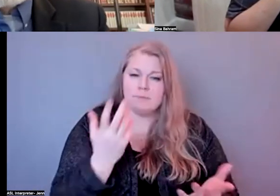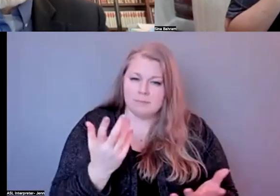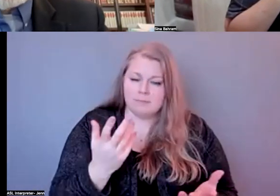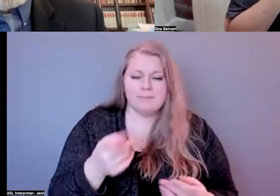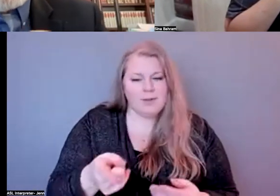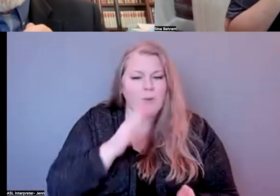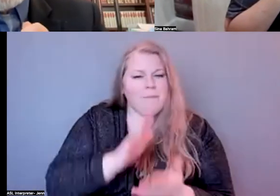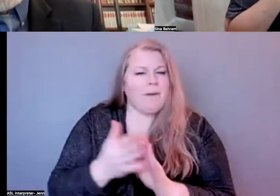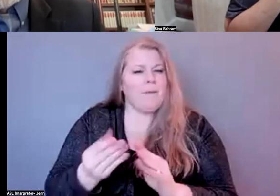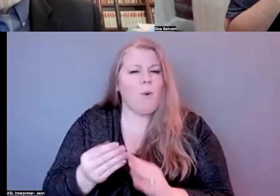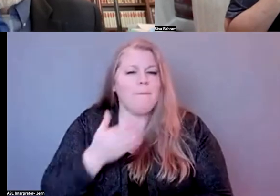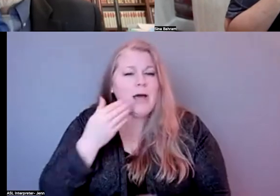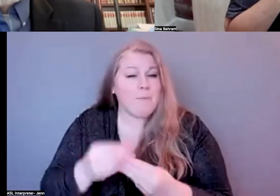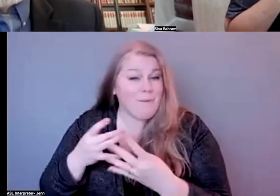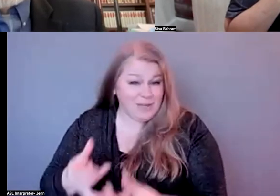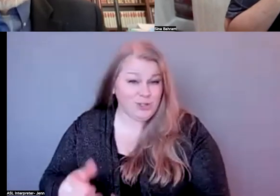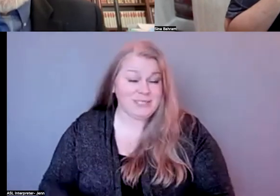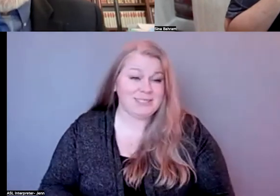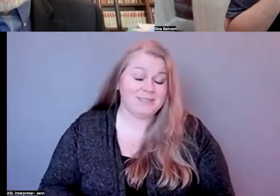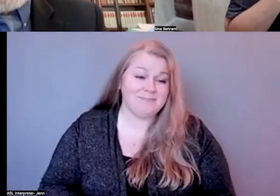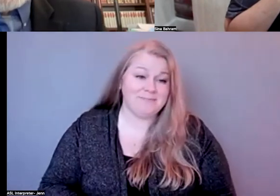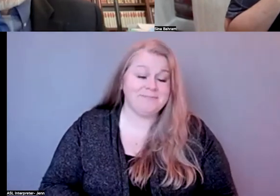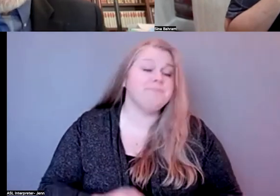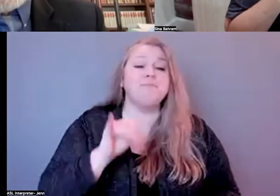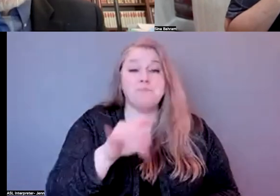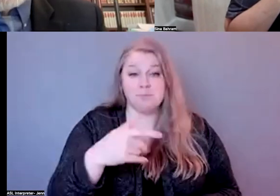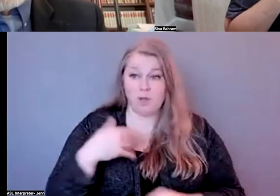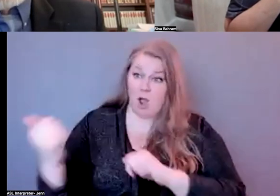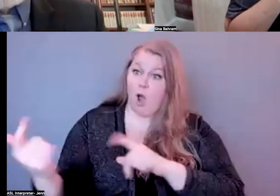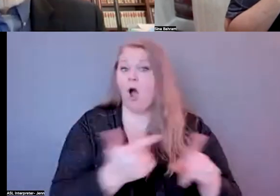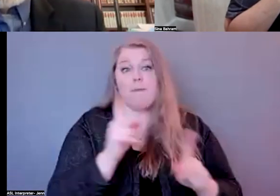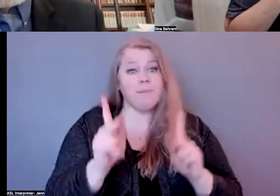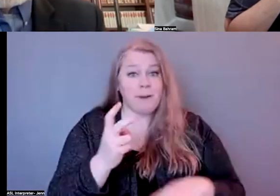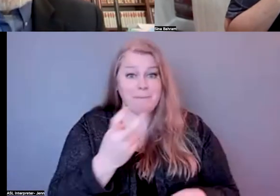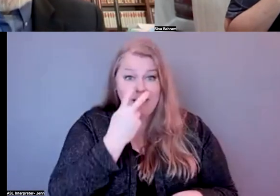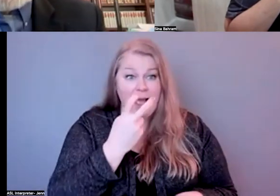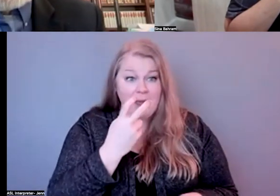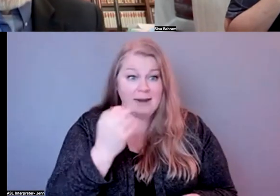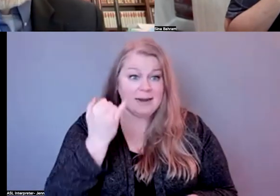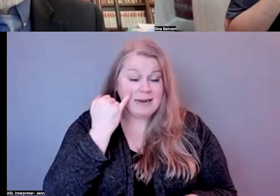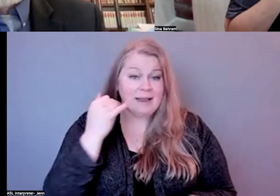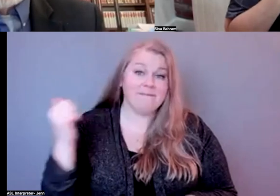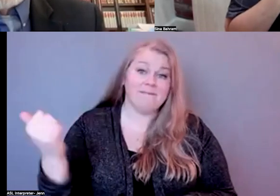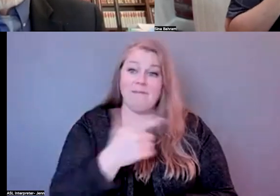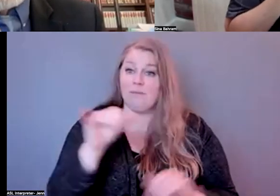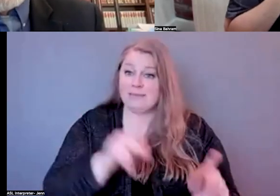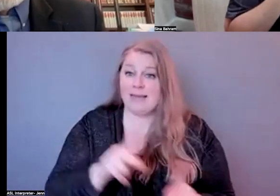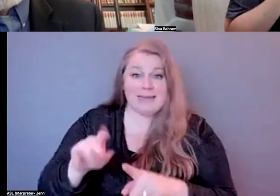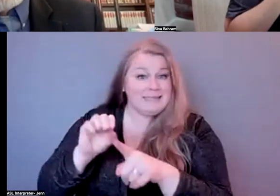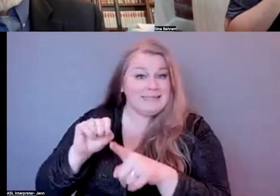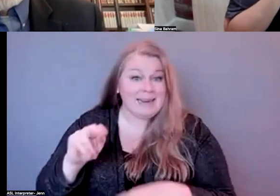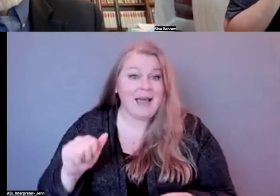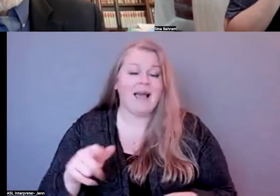efficient. But even there, if you had everybody was blind, if everybody was CINA, it would look